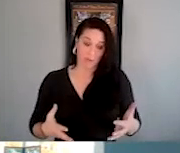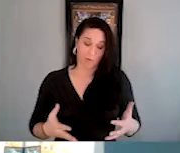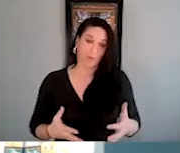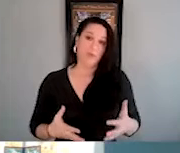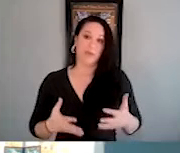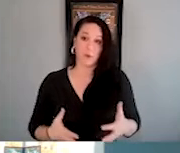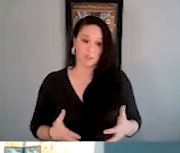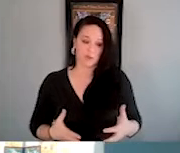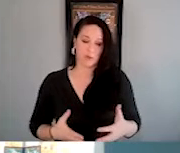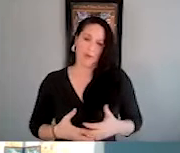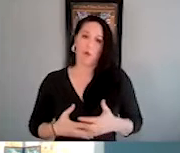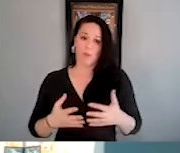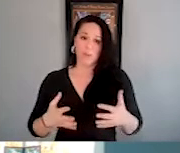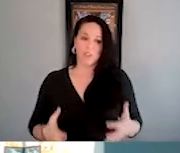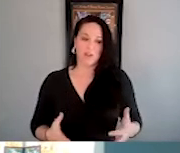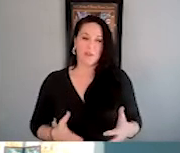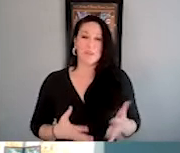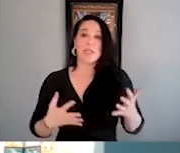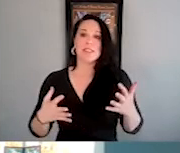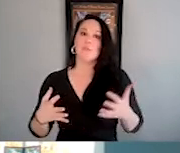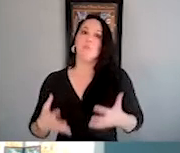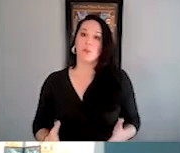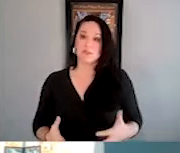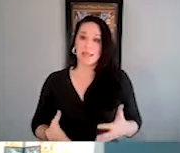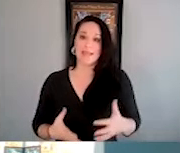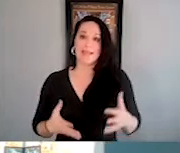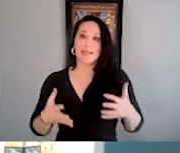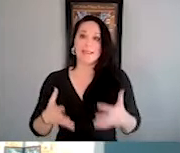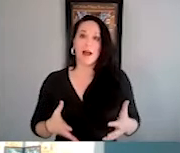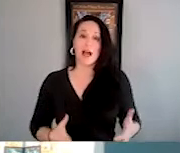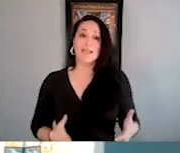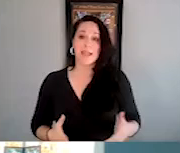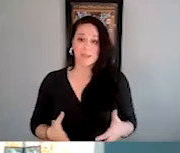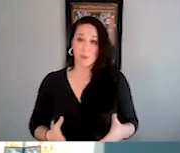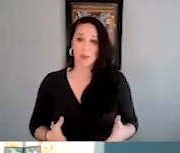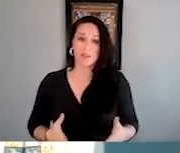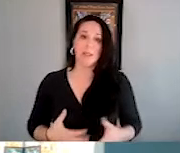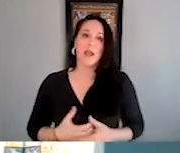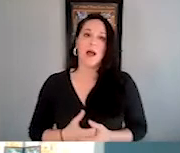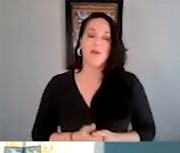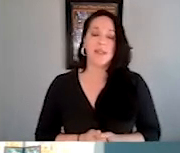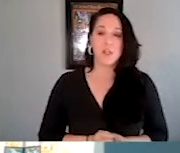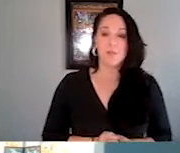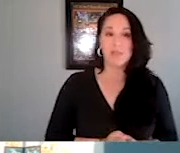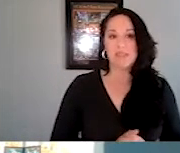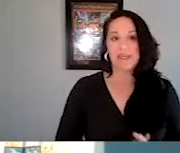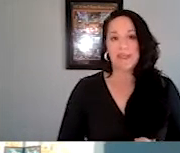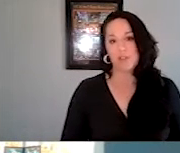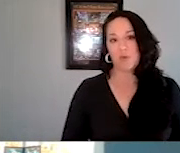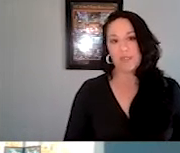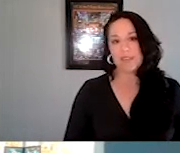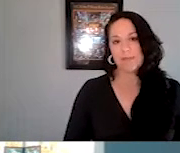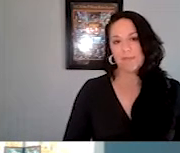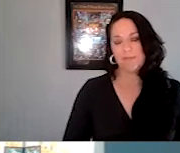Much less formal than a focus group when we do a survey, but just as important in getting the context we want in terms of